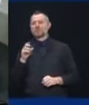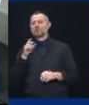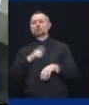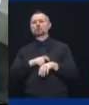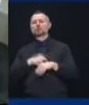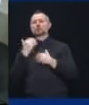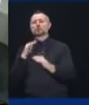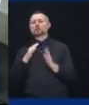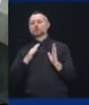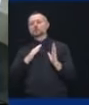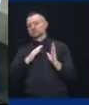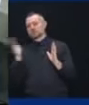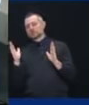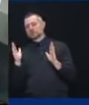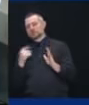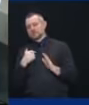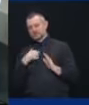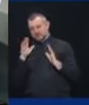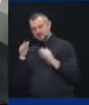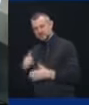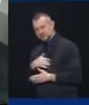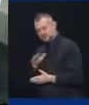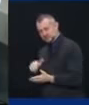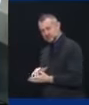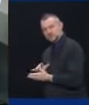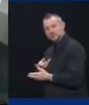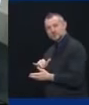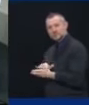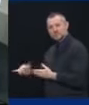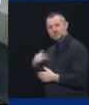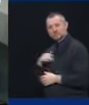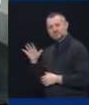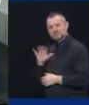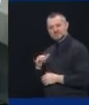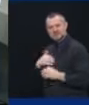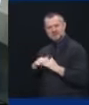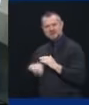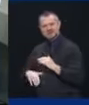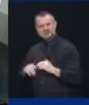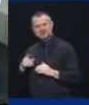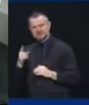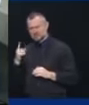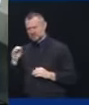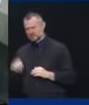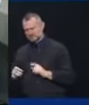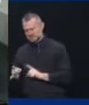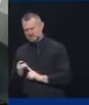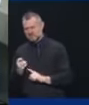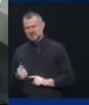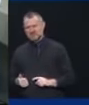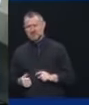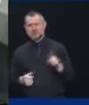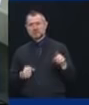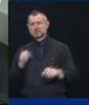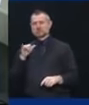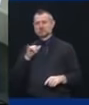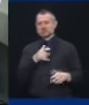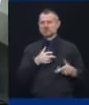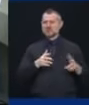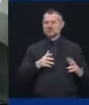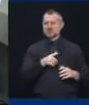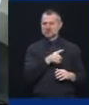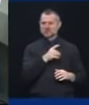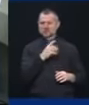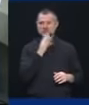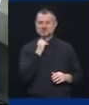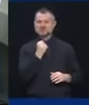the sustained infection rate is less than 1%. With Syracuse basketball in the Sweet 16, businesses are hoping for some extra